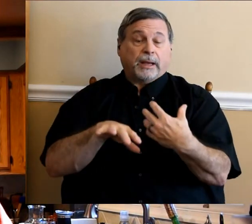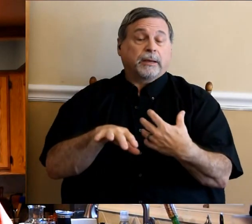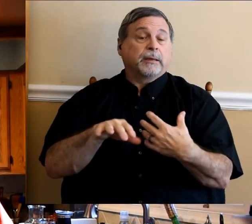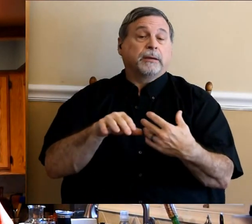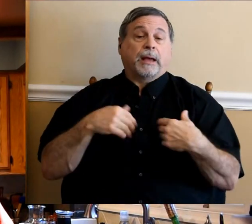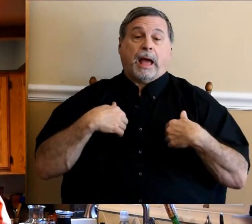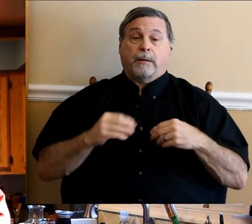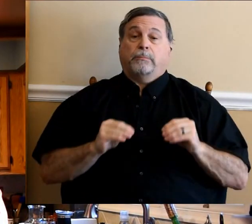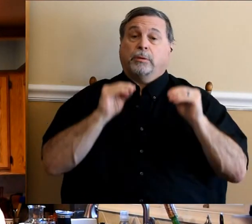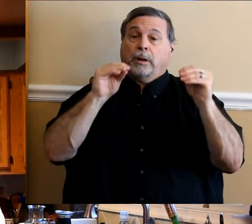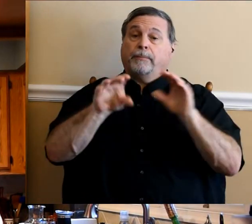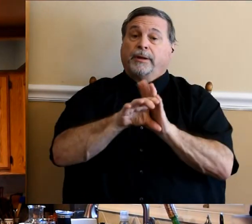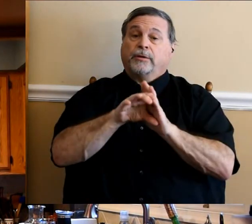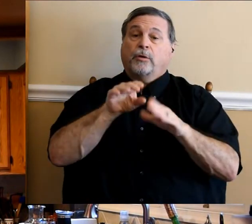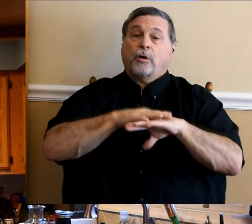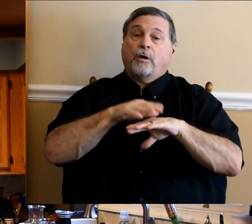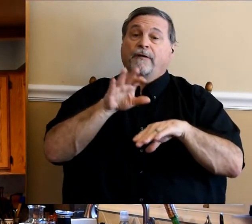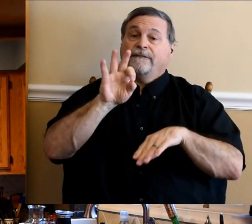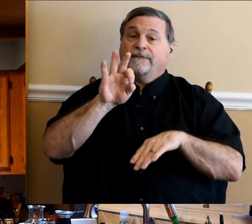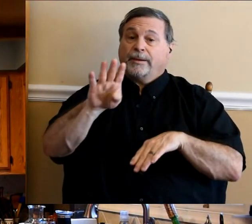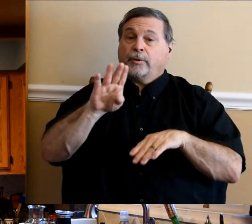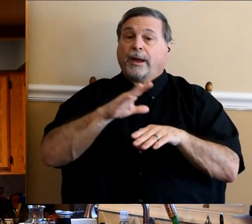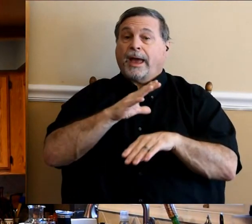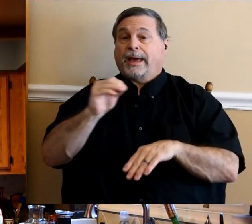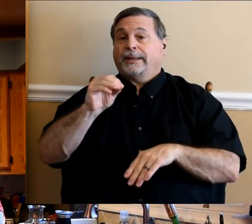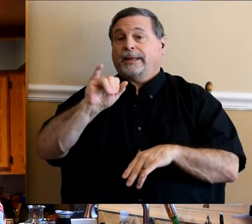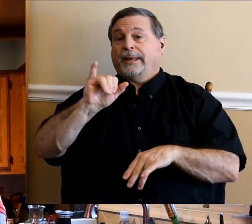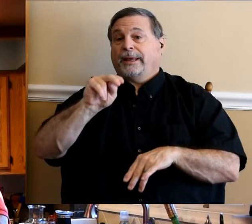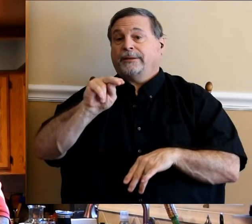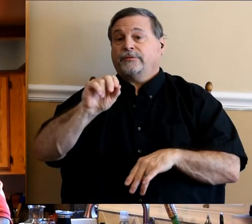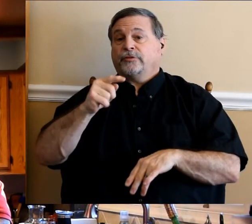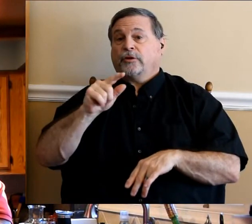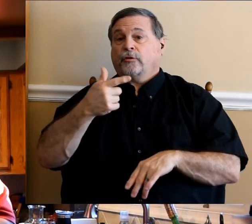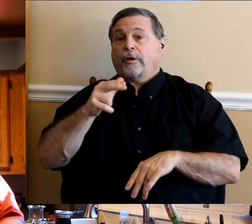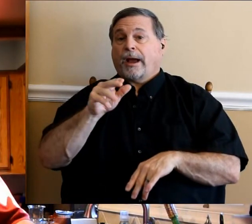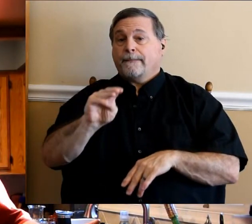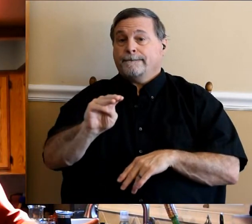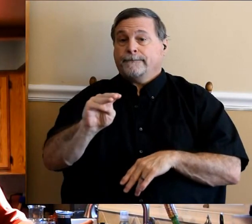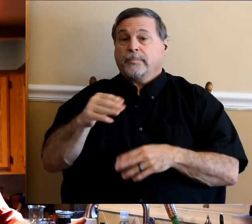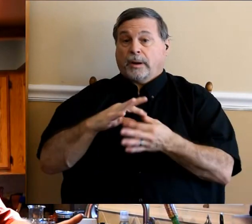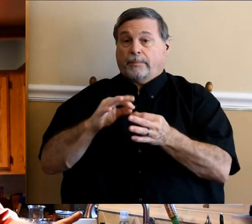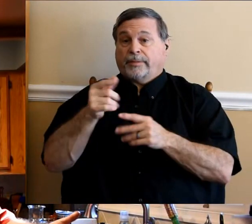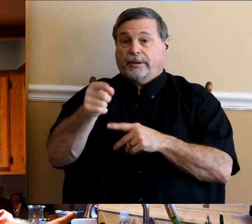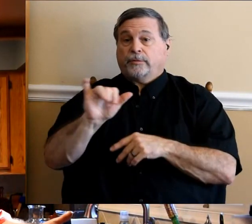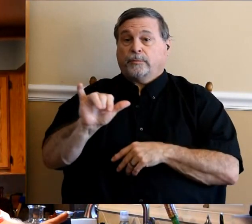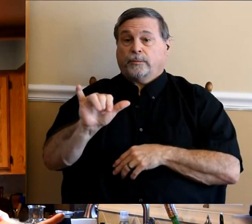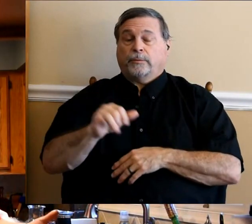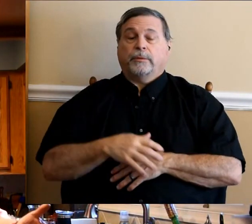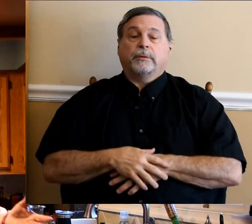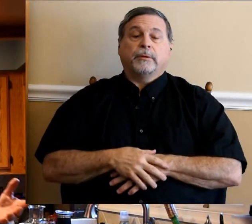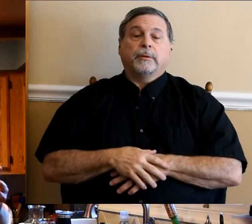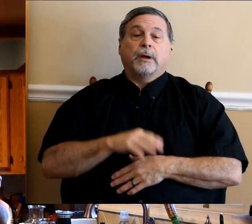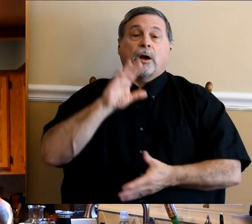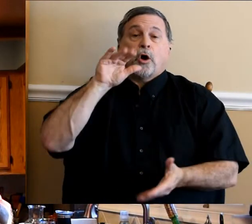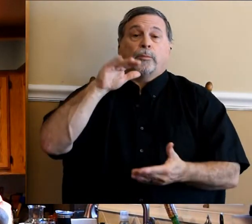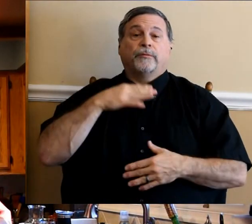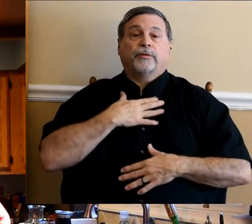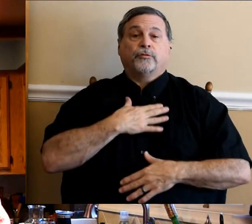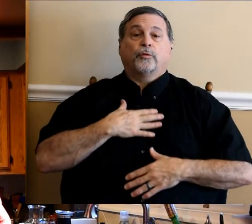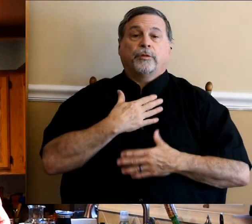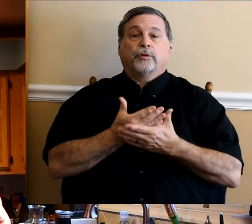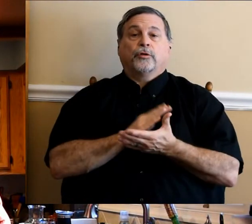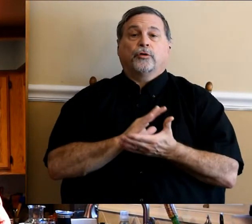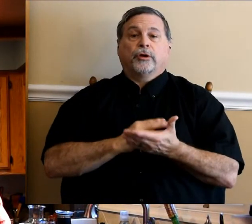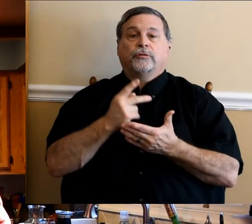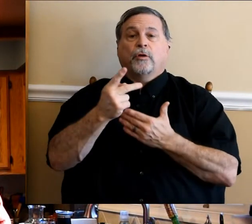feedback. I post pictures as I'm doing this on both Facebook and Instagram. You can comment there as well. I hope